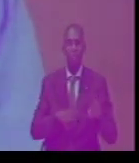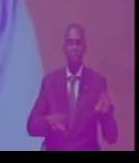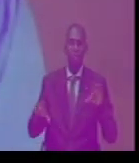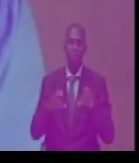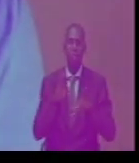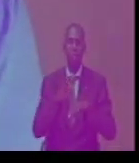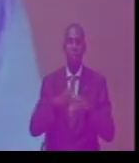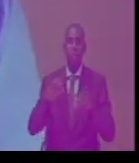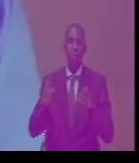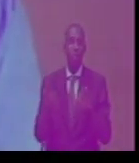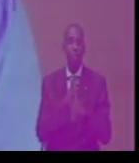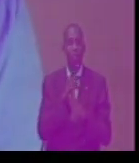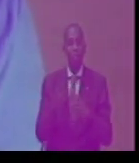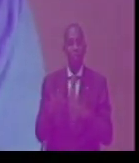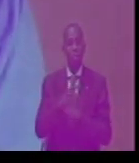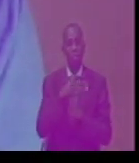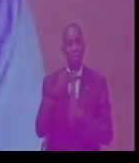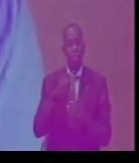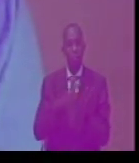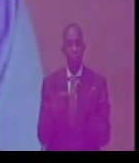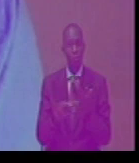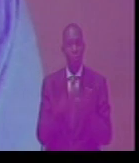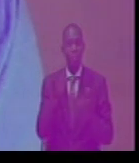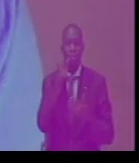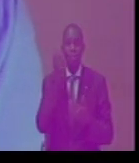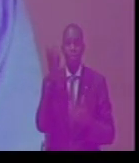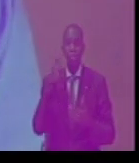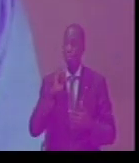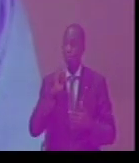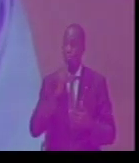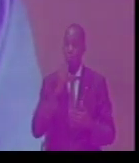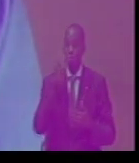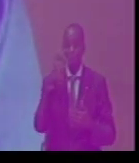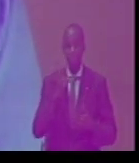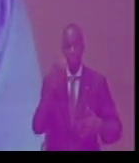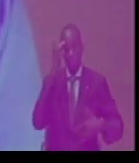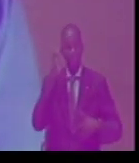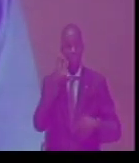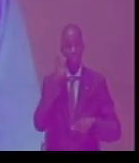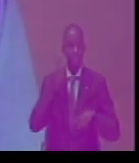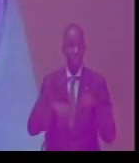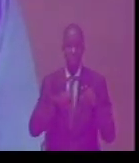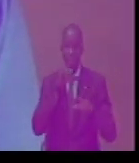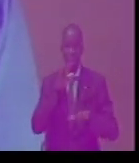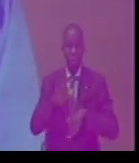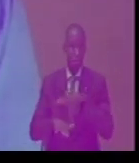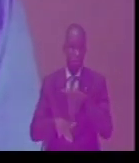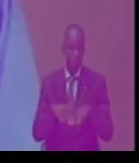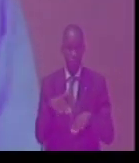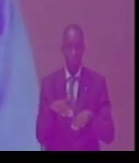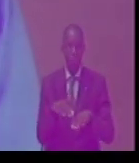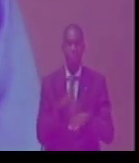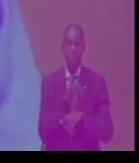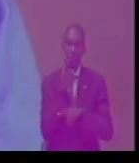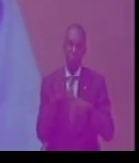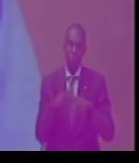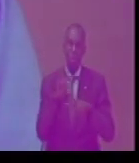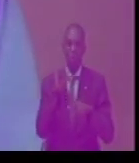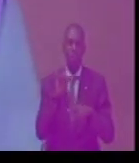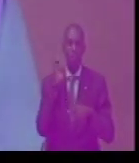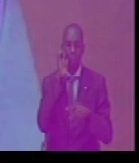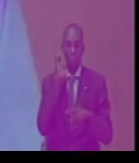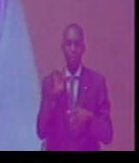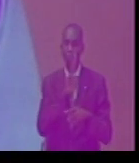really thank God for what God did on the first day of the crusade. I was seriously sick that I cannot